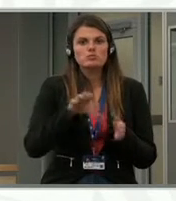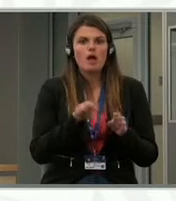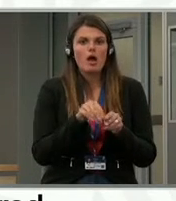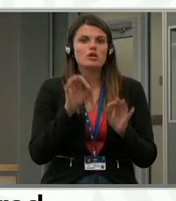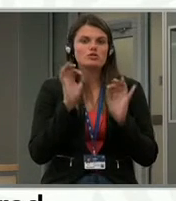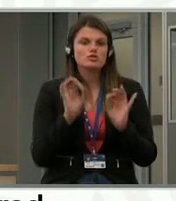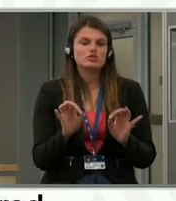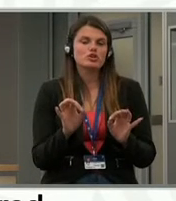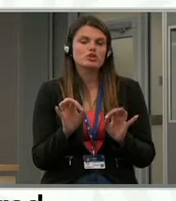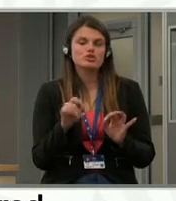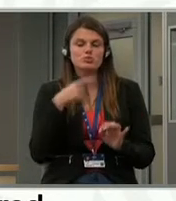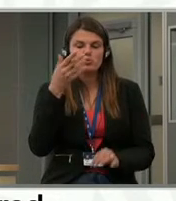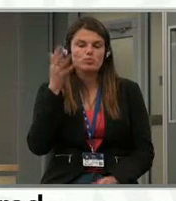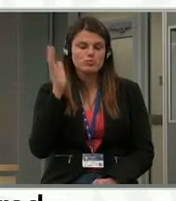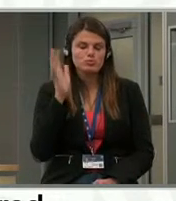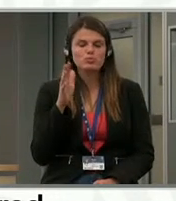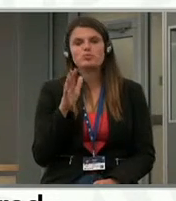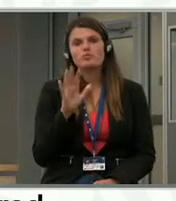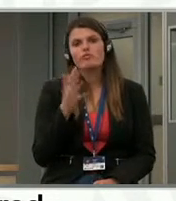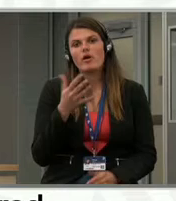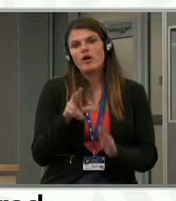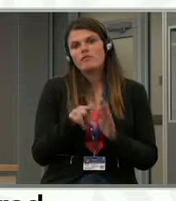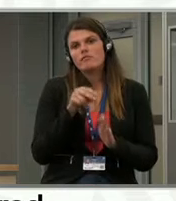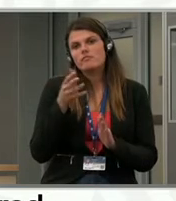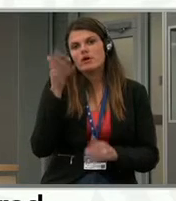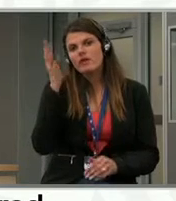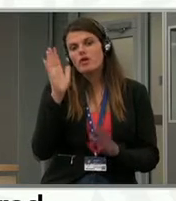social inclusion aspects, and our ministry will